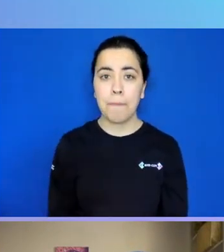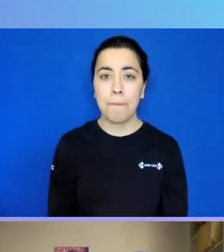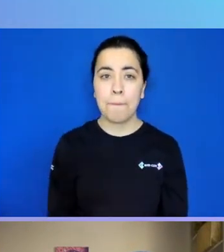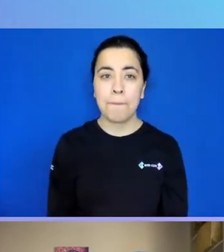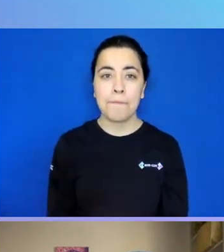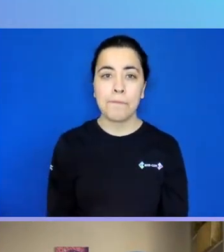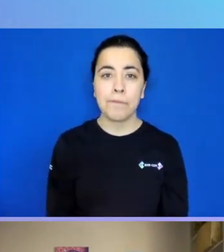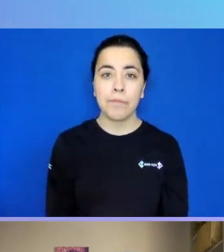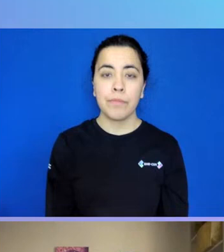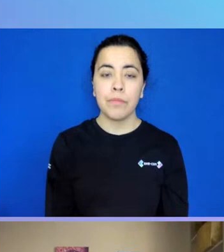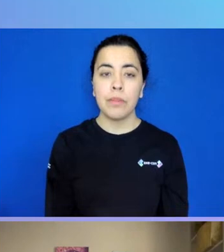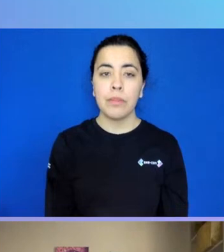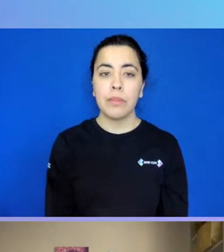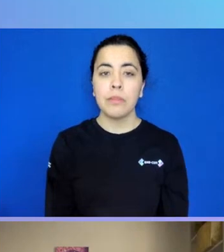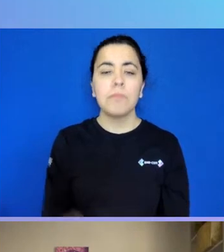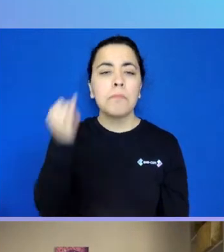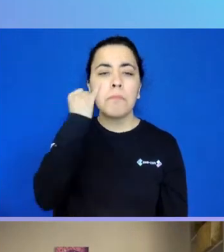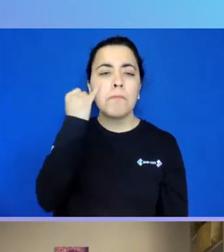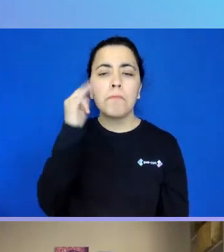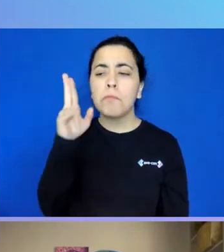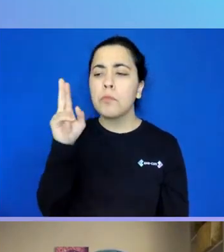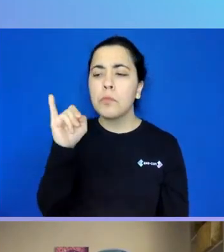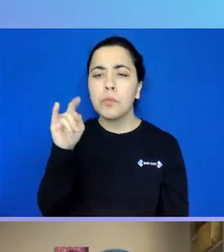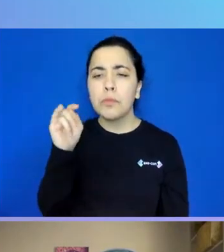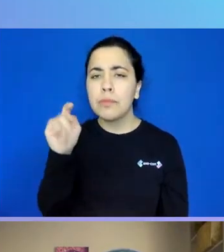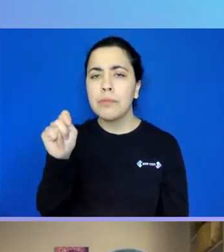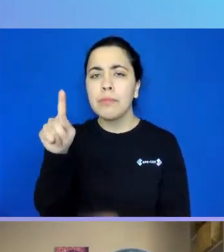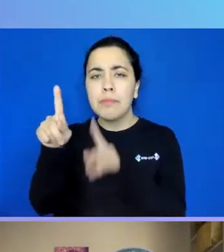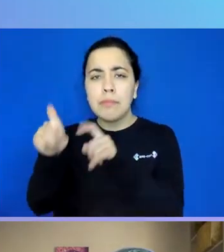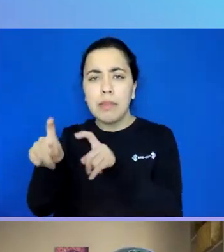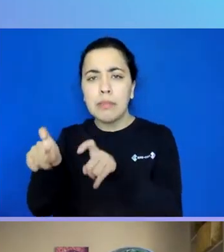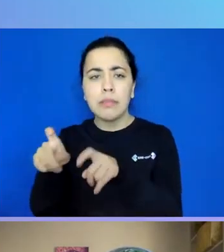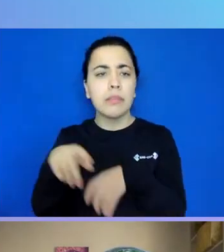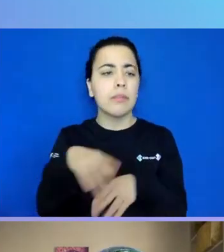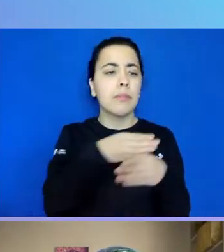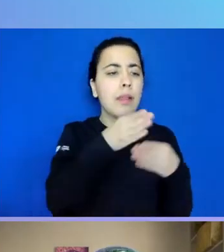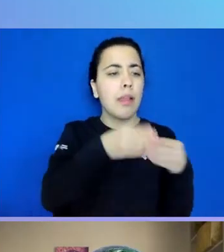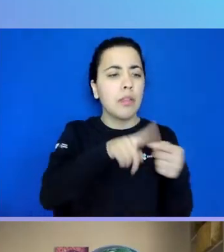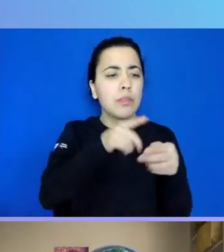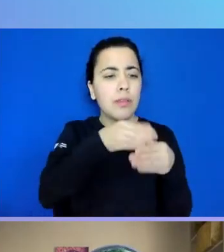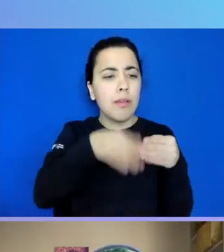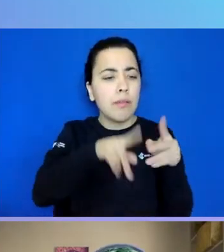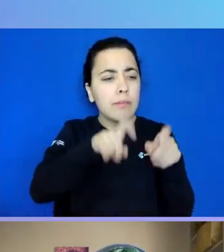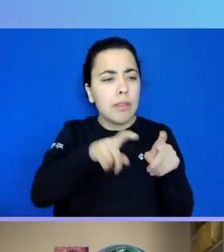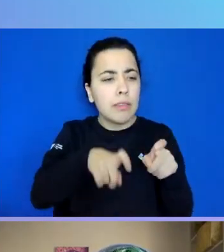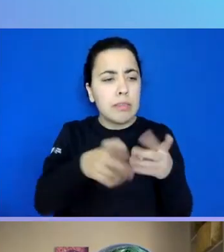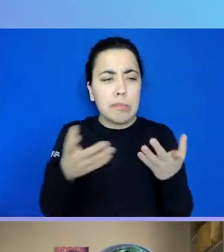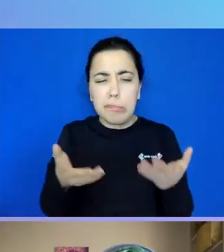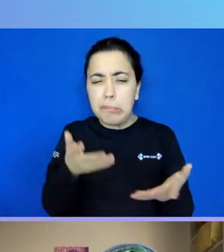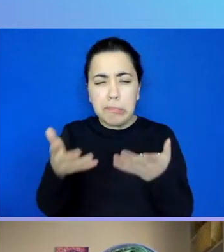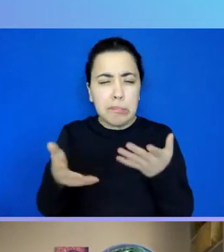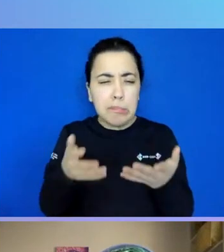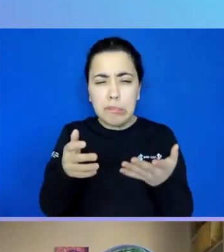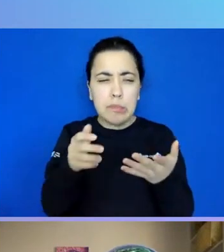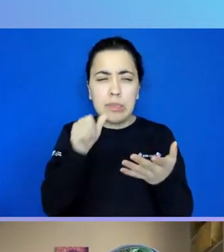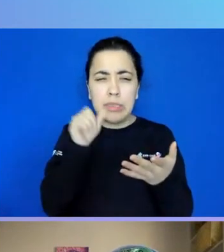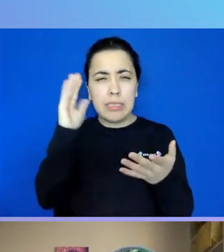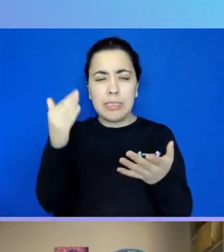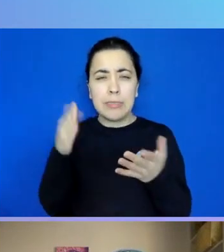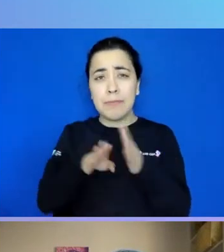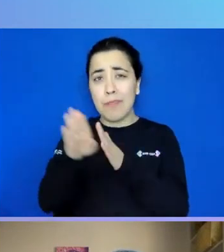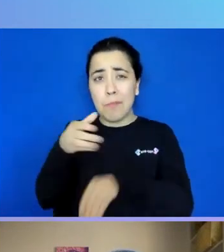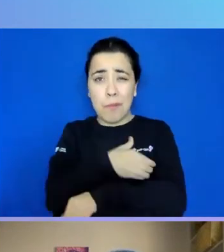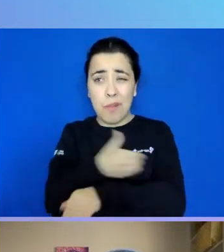And if unit testing and end-to-end testing isn't something that you manageably or reasonably have developer power to